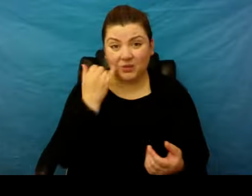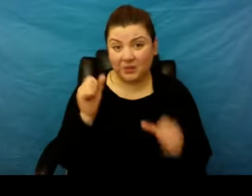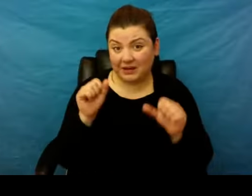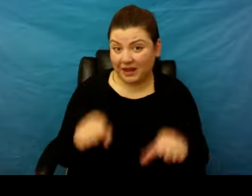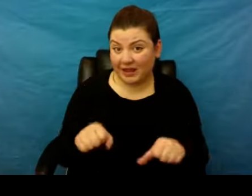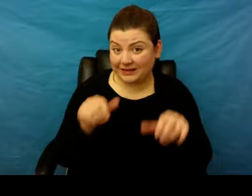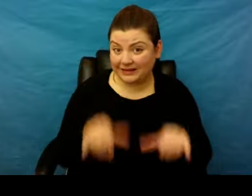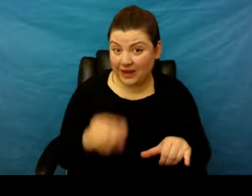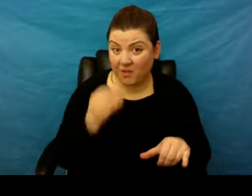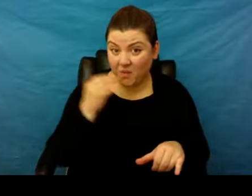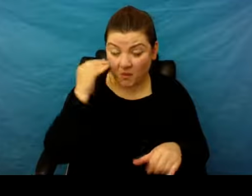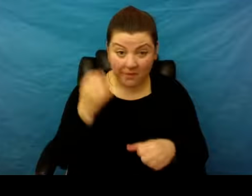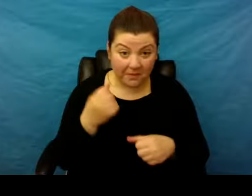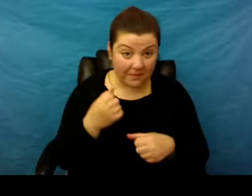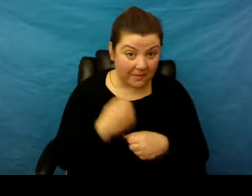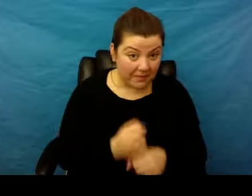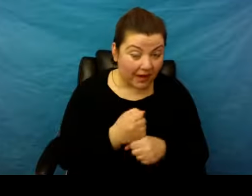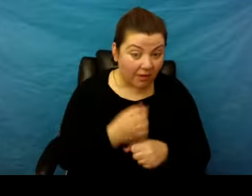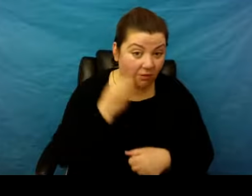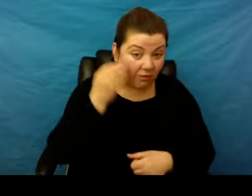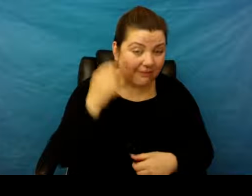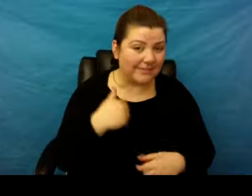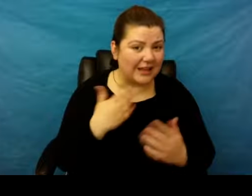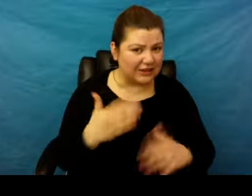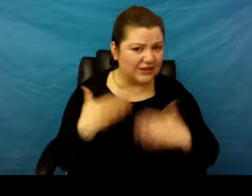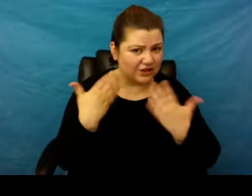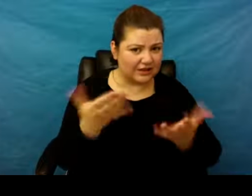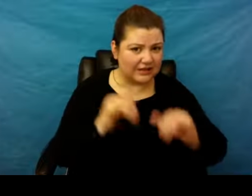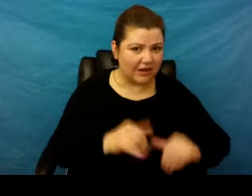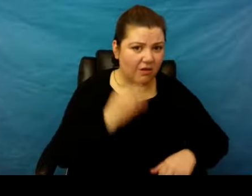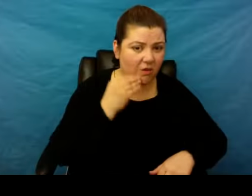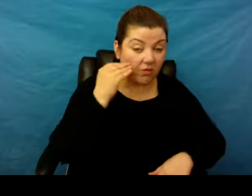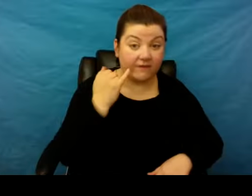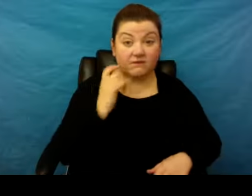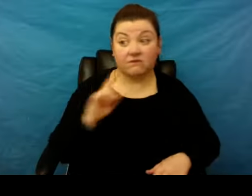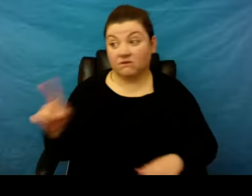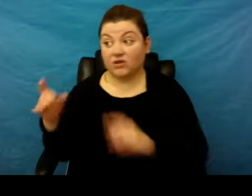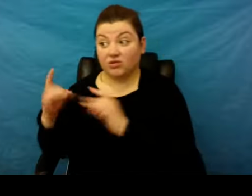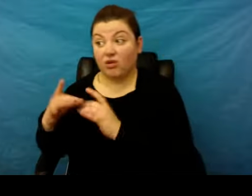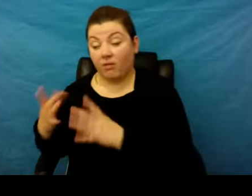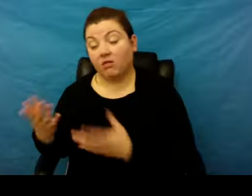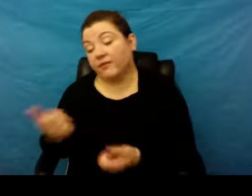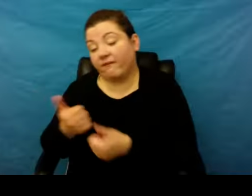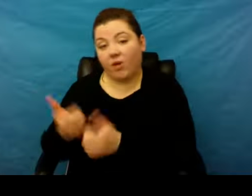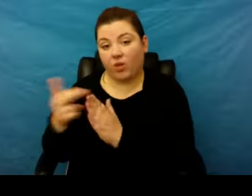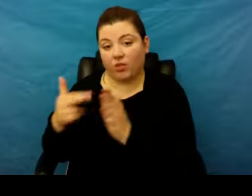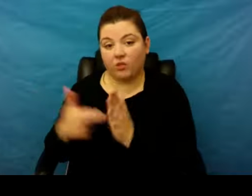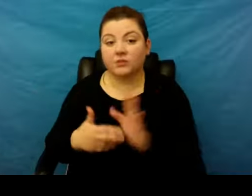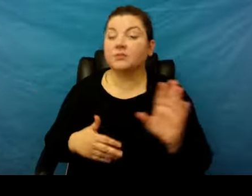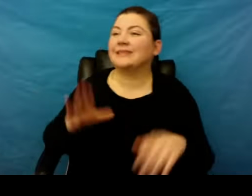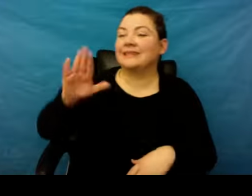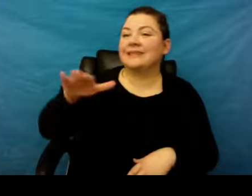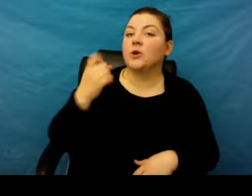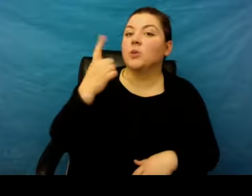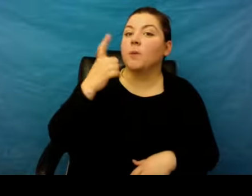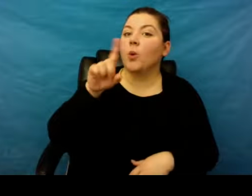I would recommend staying home. If you're completely safe to go to Starbucks, just follow the rules. Dave, there's one more grocery-related question, which